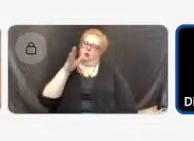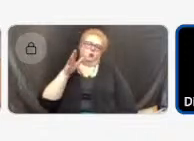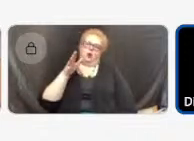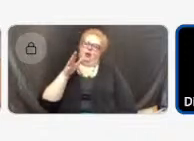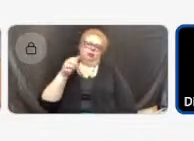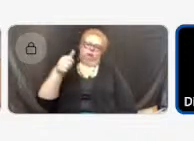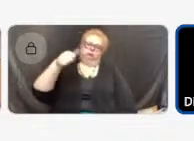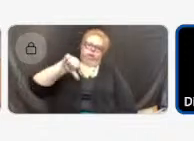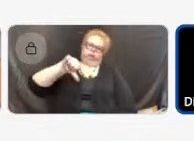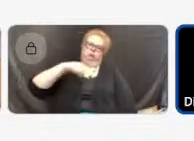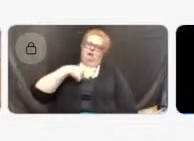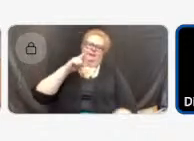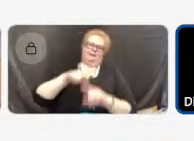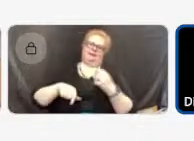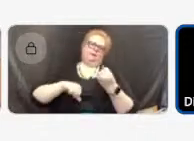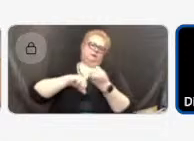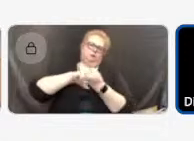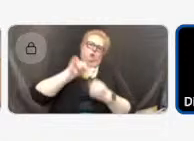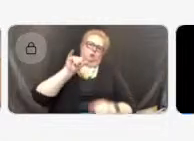that application.